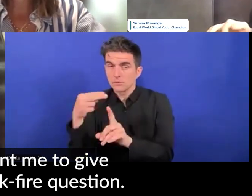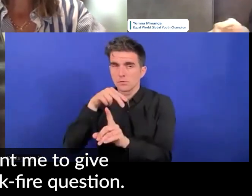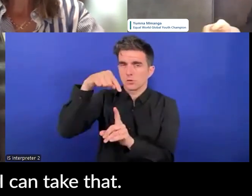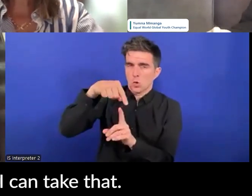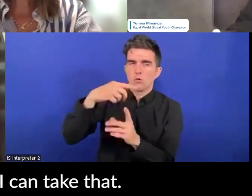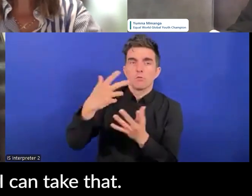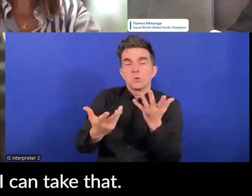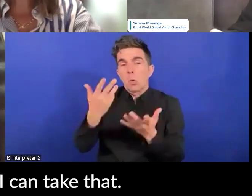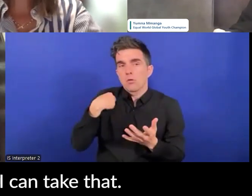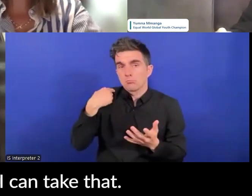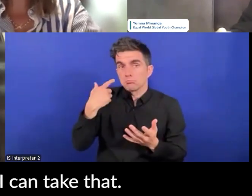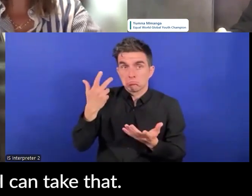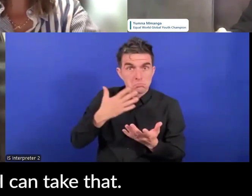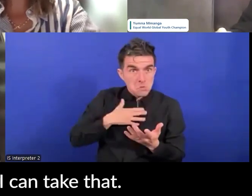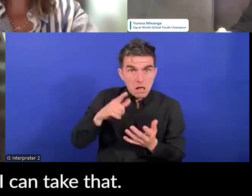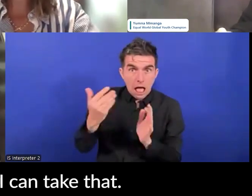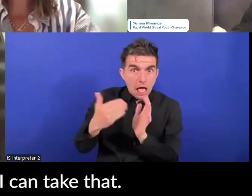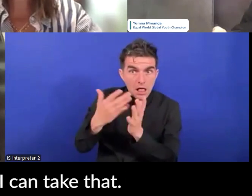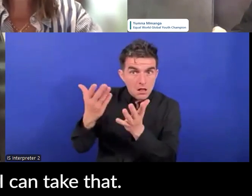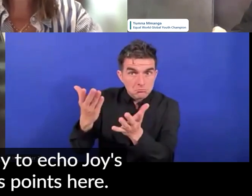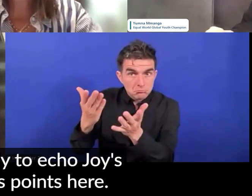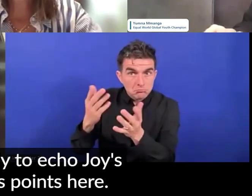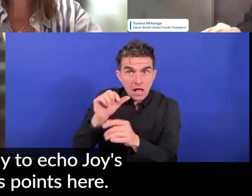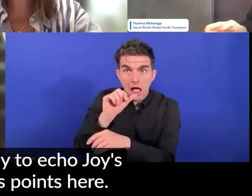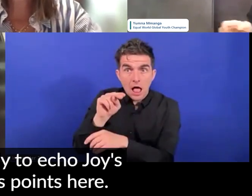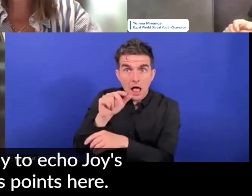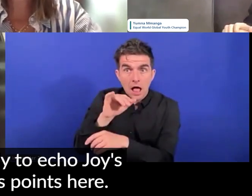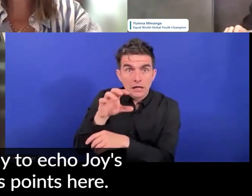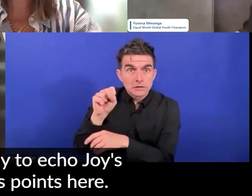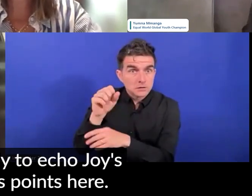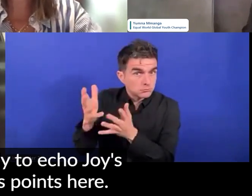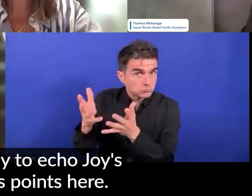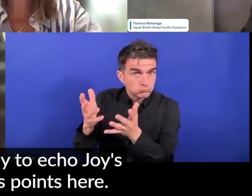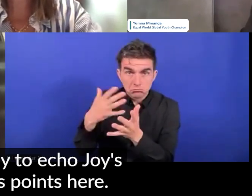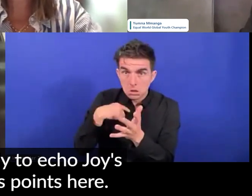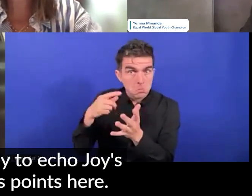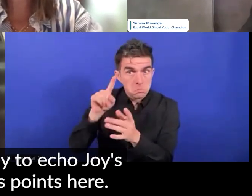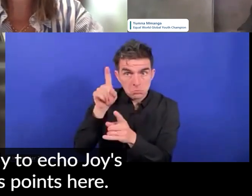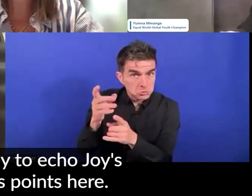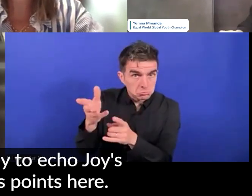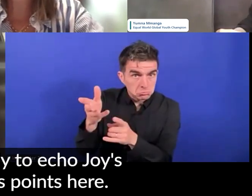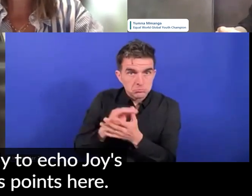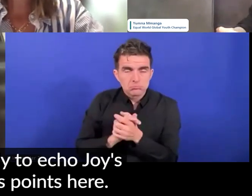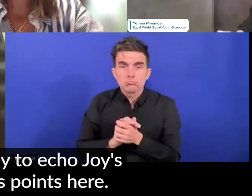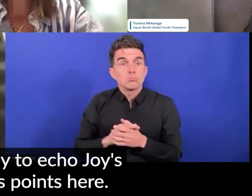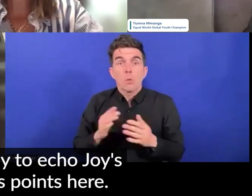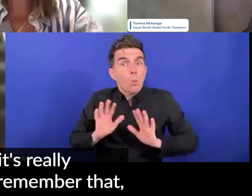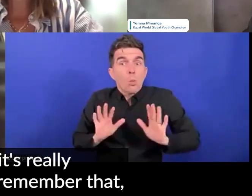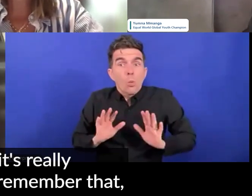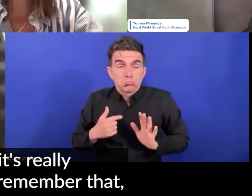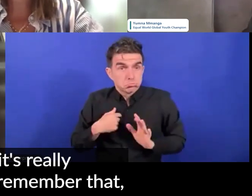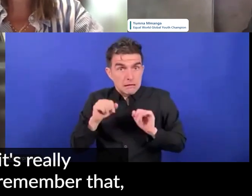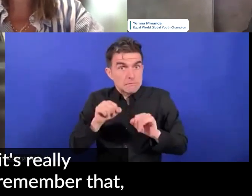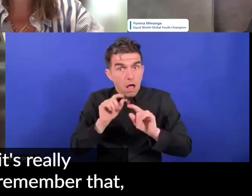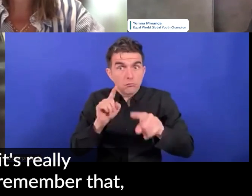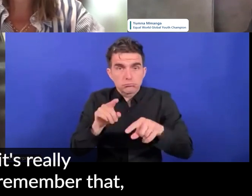question. No, actually, I can take that. I wanted really to echo Joy's and Yumna's points here. I think